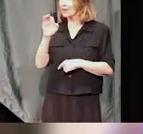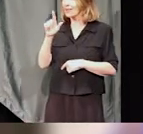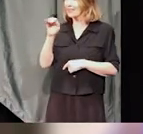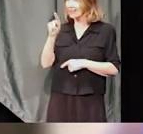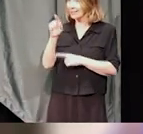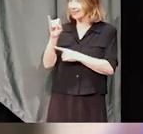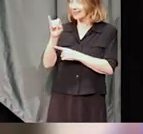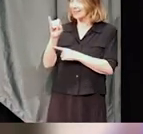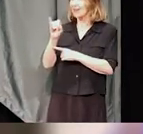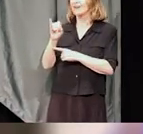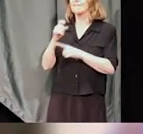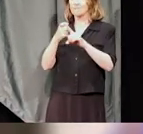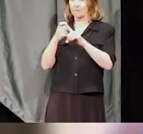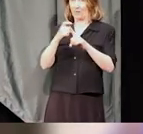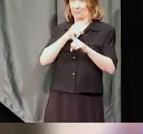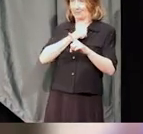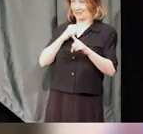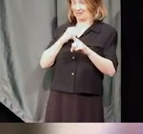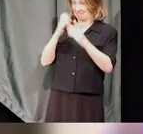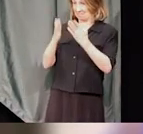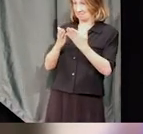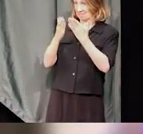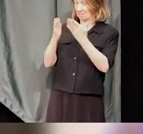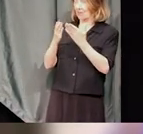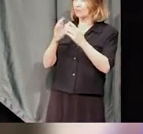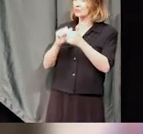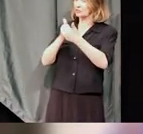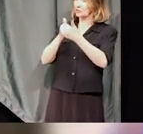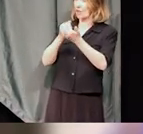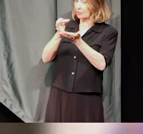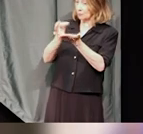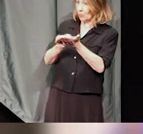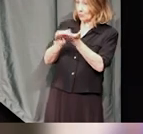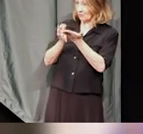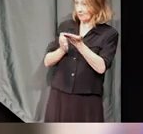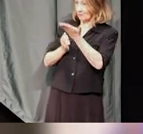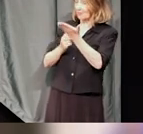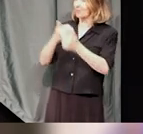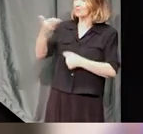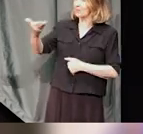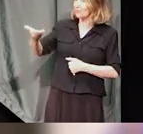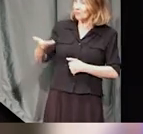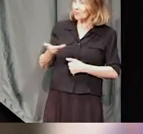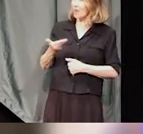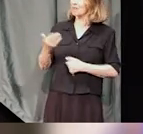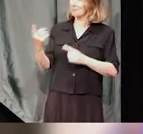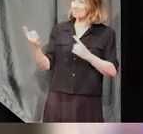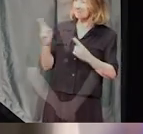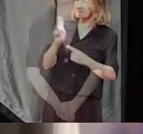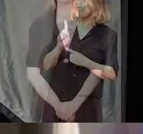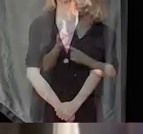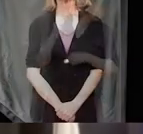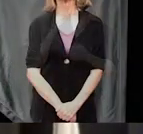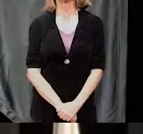Student Senate, I present to you this challenge coin and welcome you to the podium to present the last lecture.